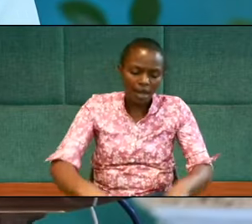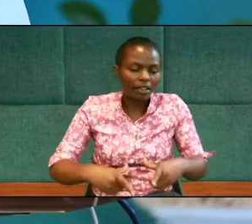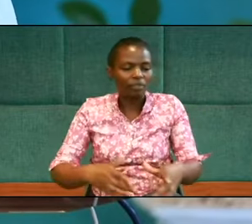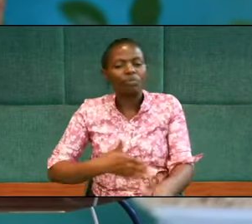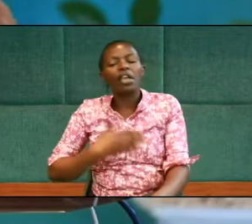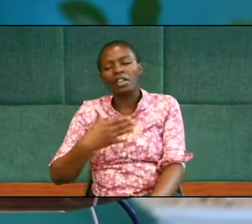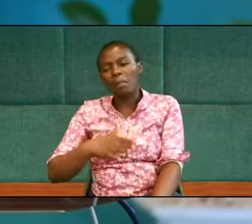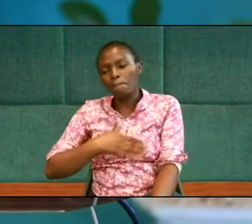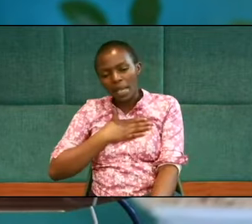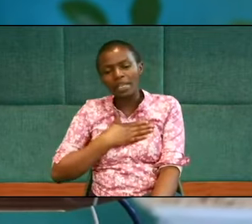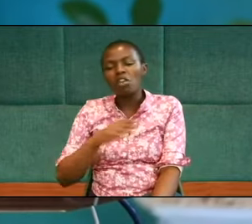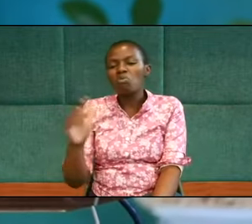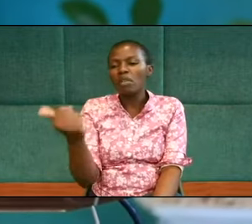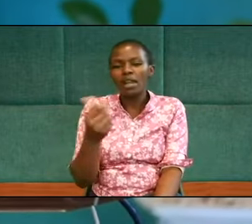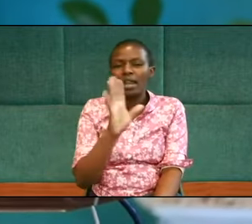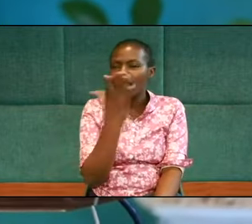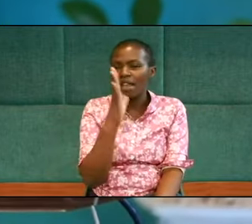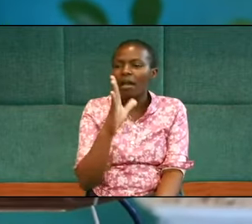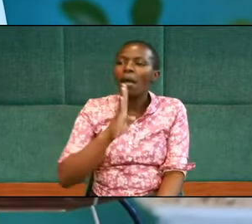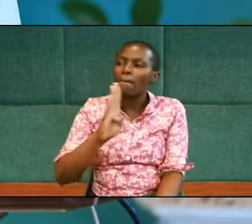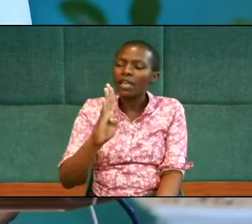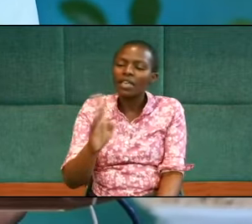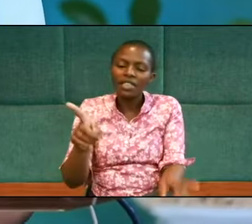mine will never be the same.